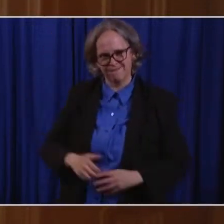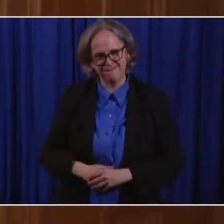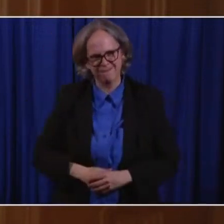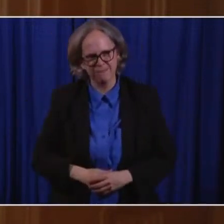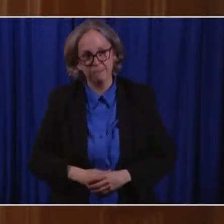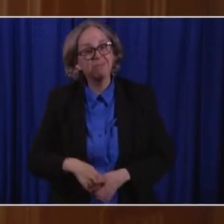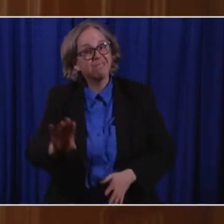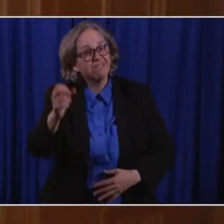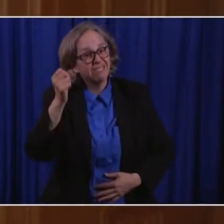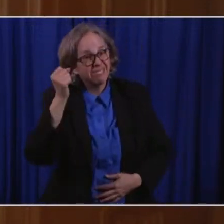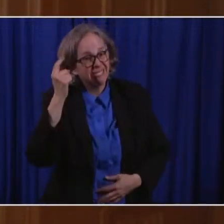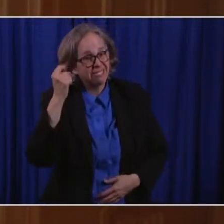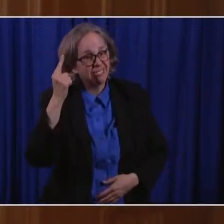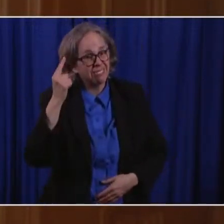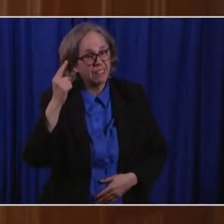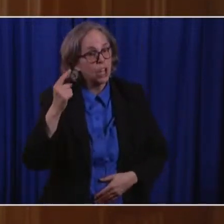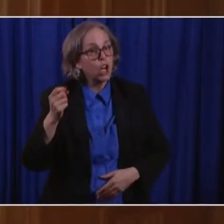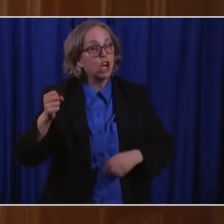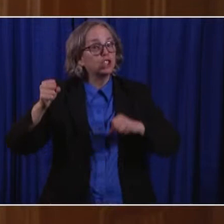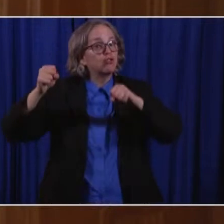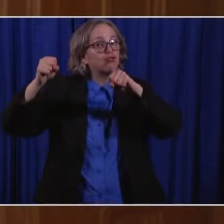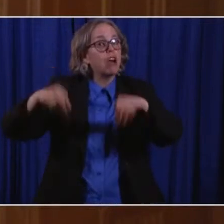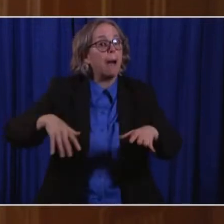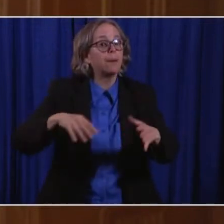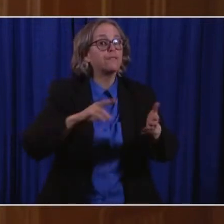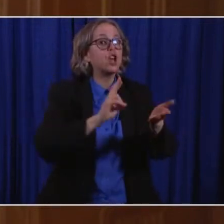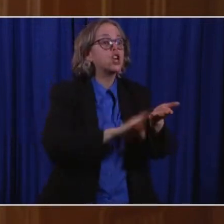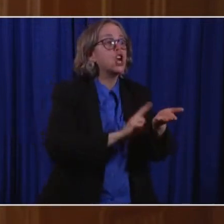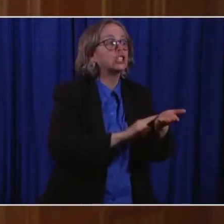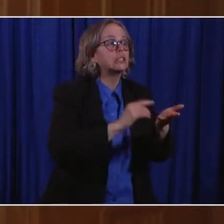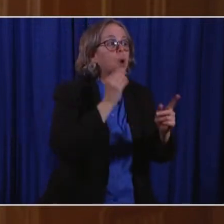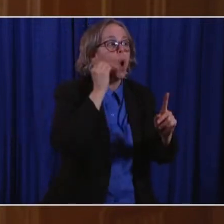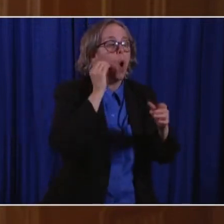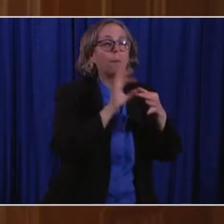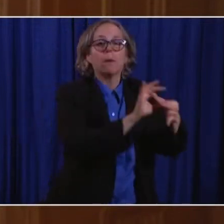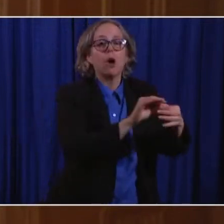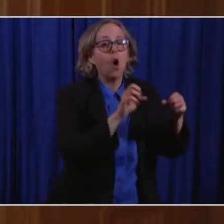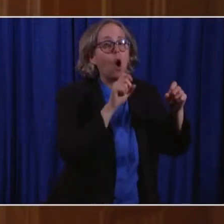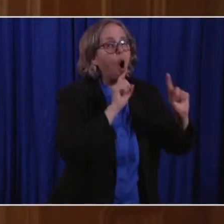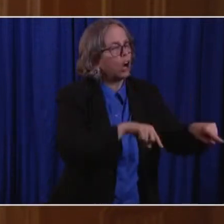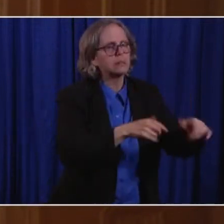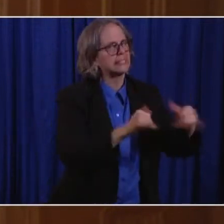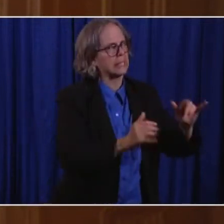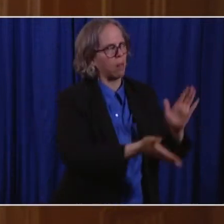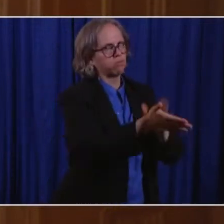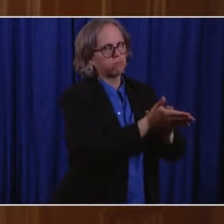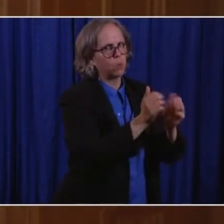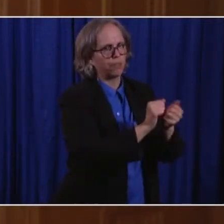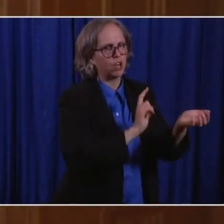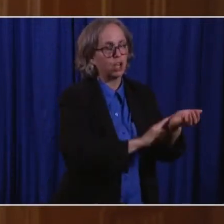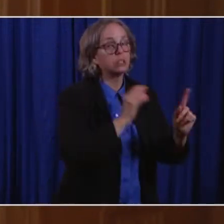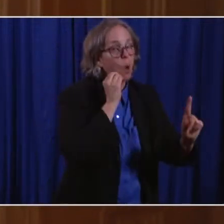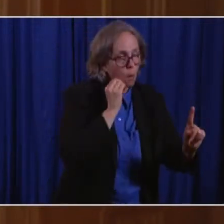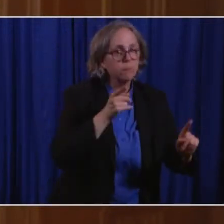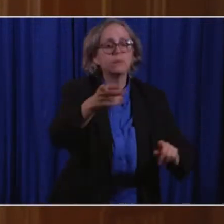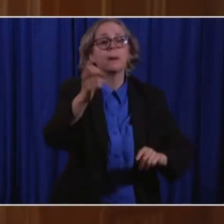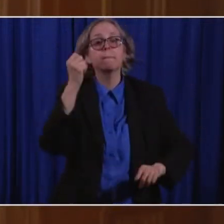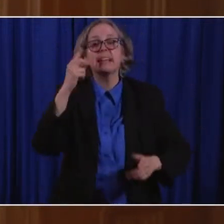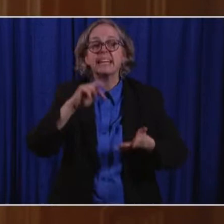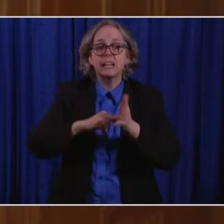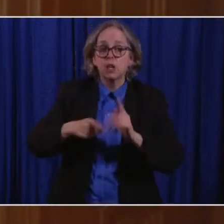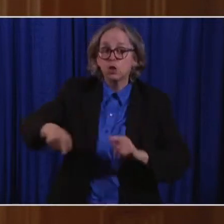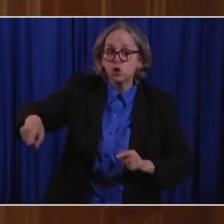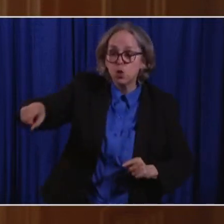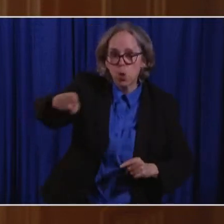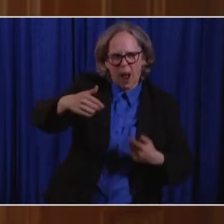give anyone who has not been vaccinated time to get the one-shot Johnson & Johnson vaccine